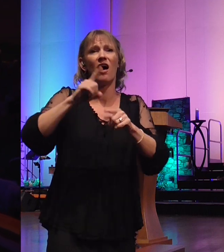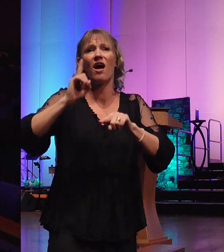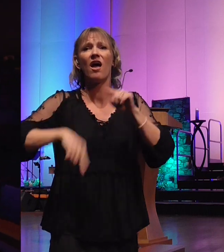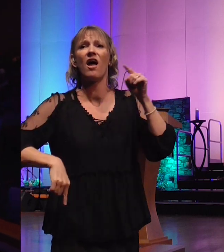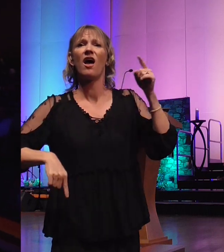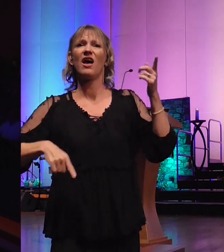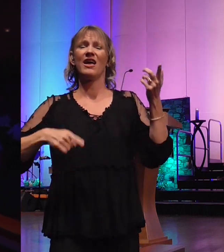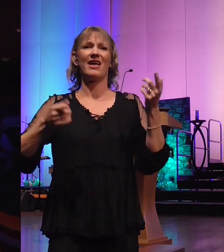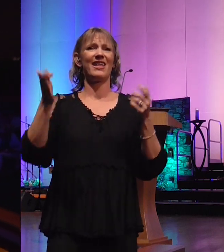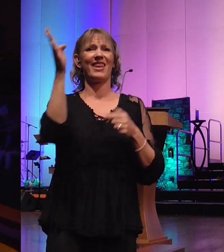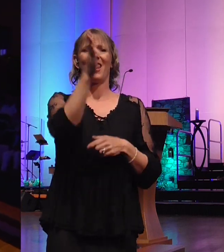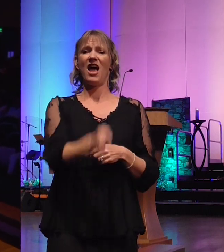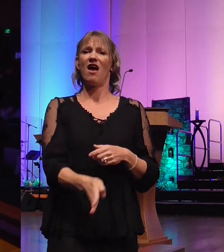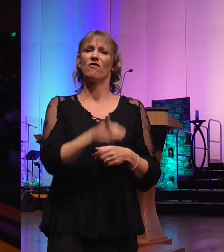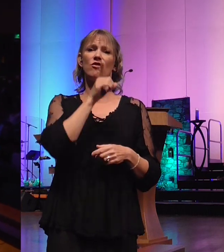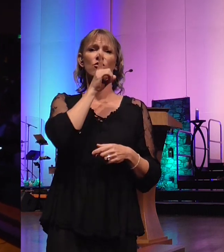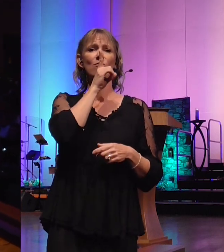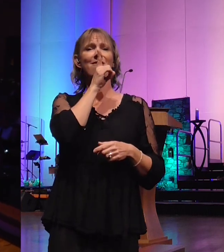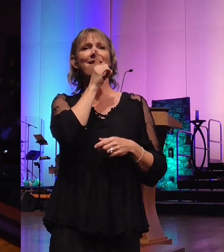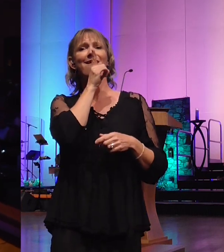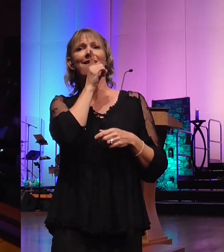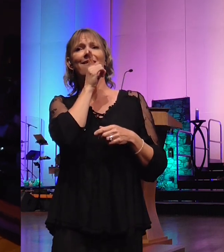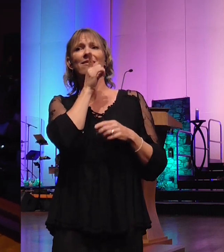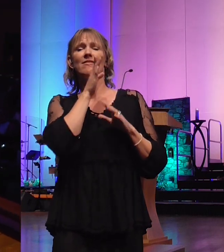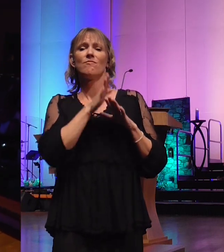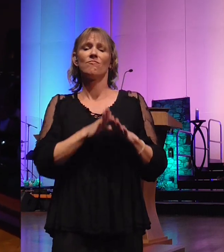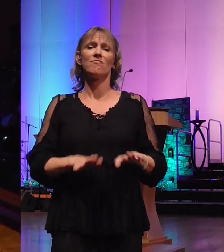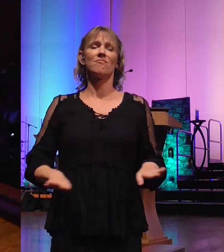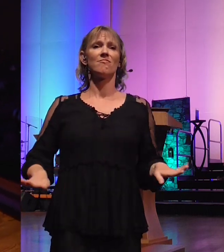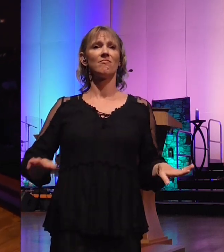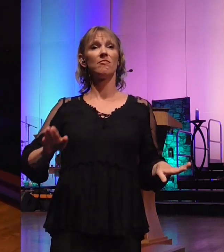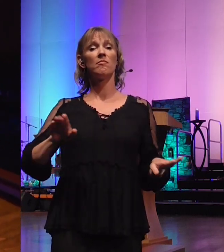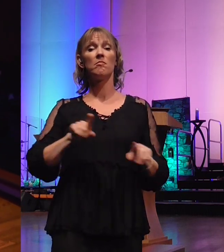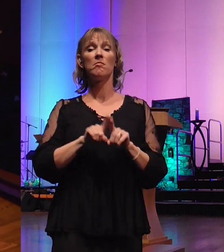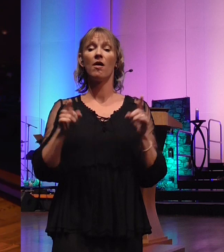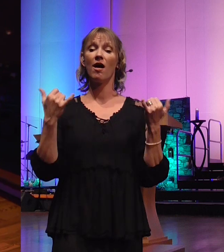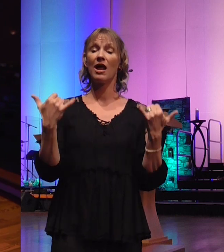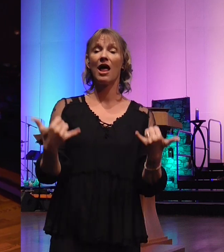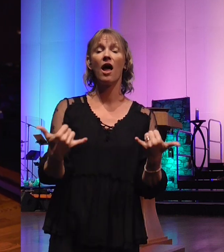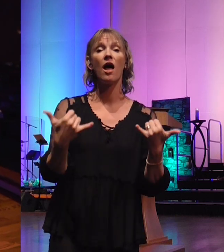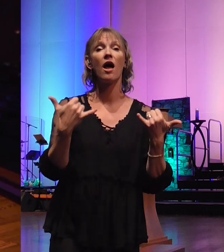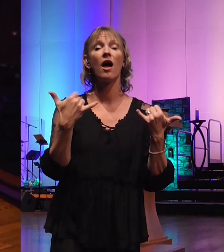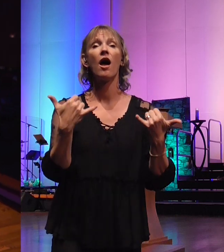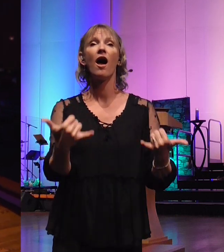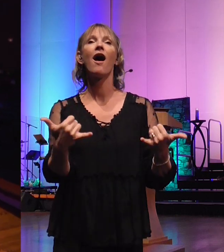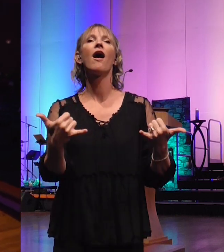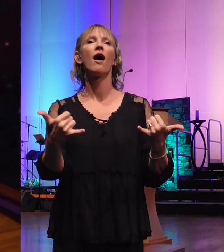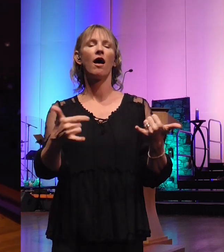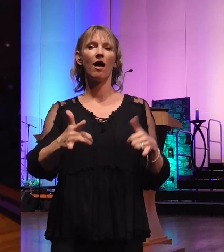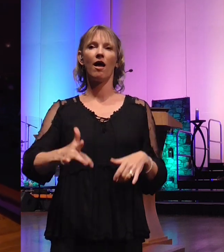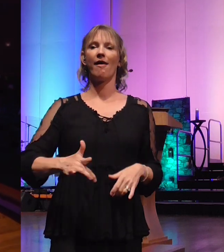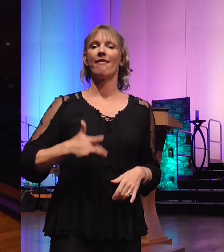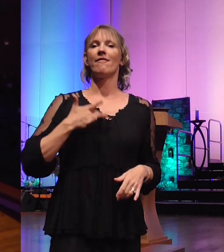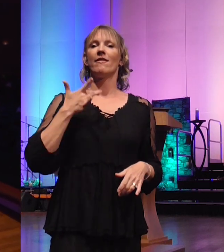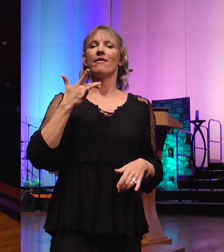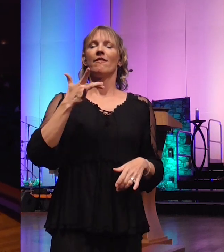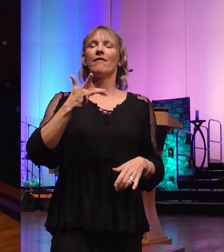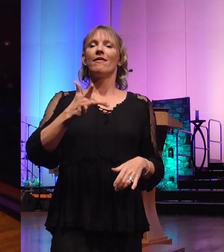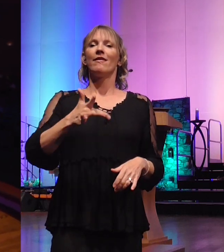went quietly, but this time I feel